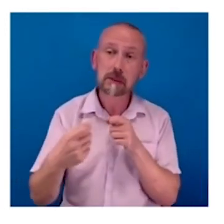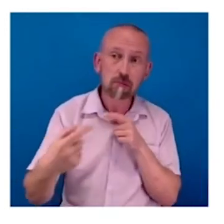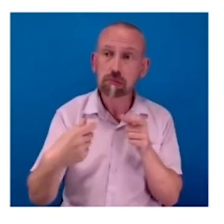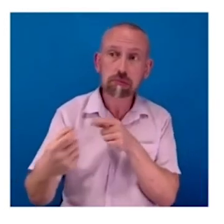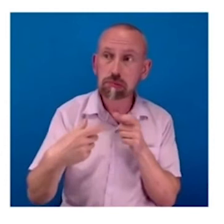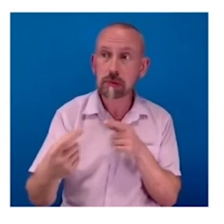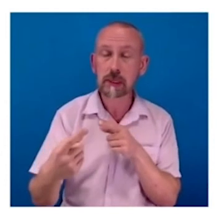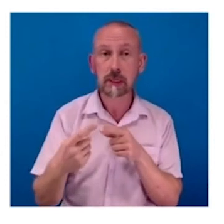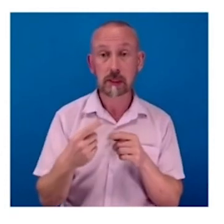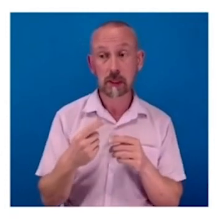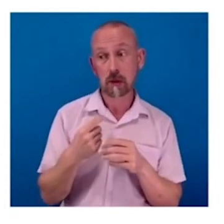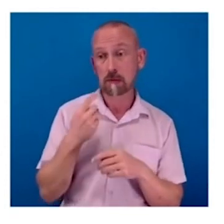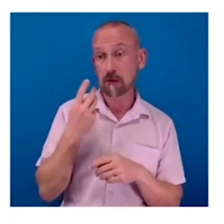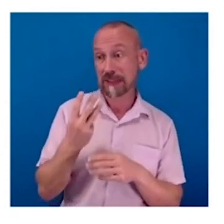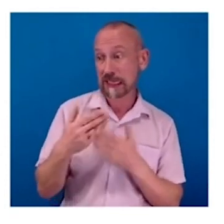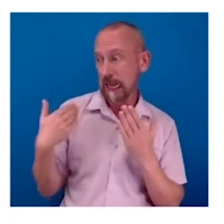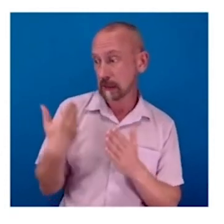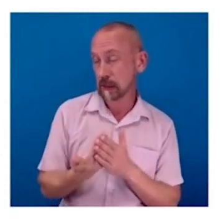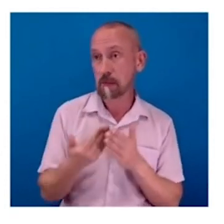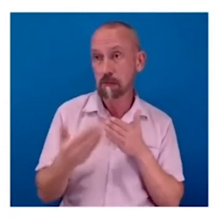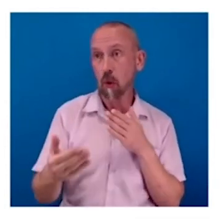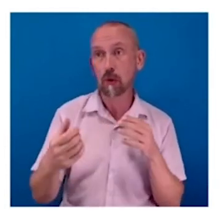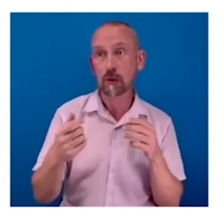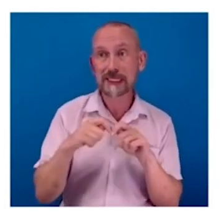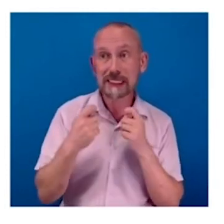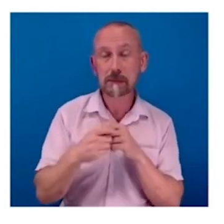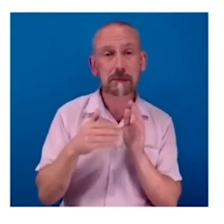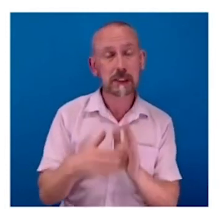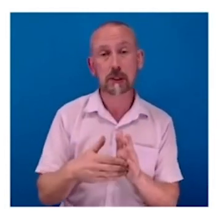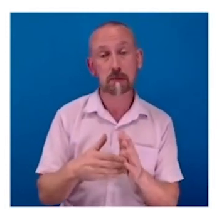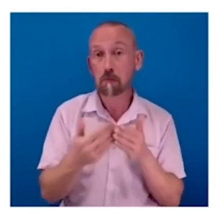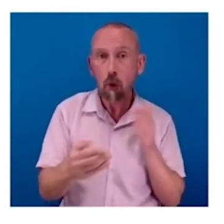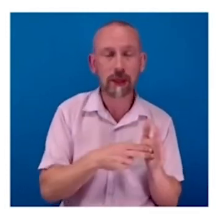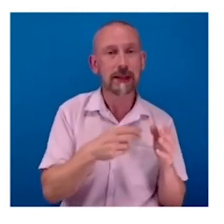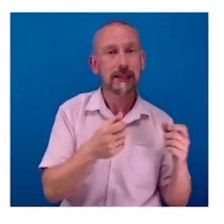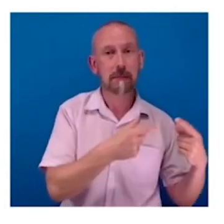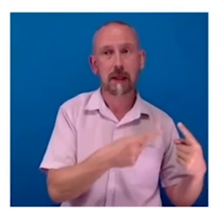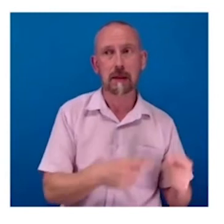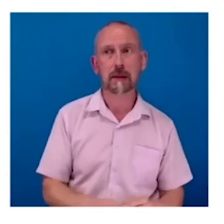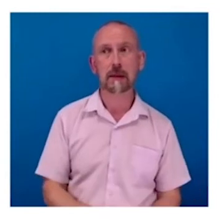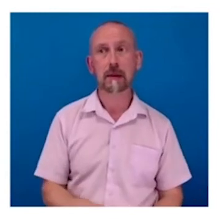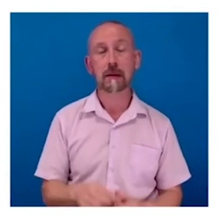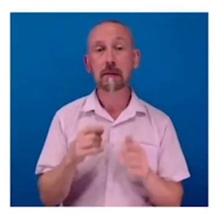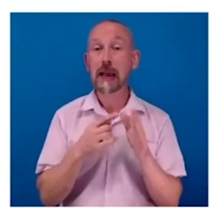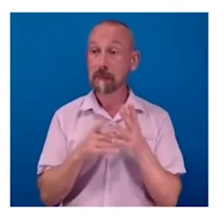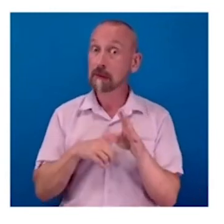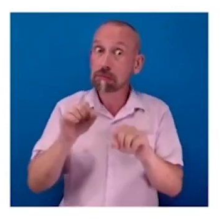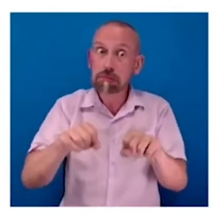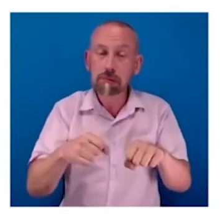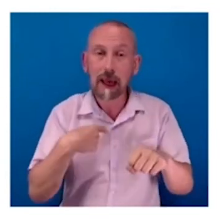3 days. I thought that was really clever, how you could direct message people who were there as well,